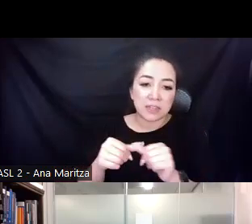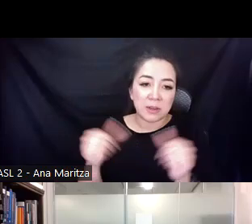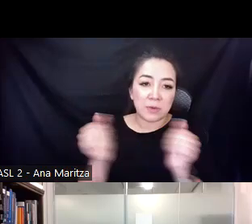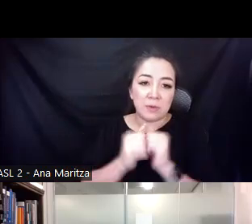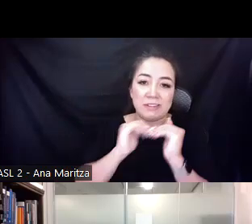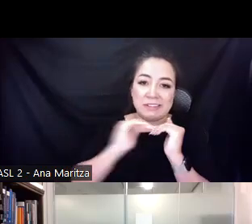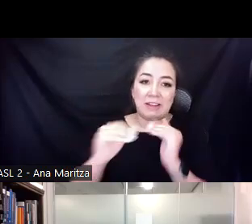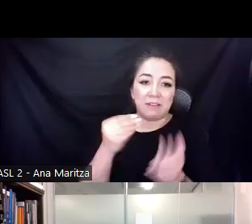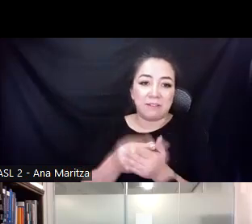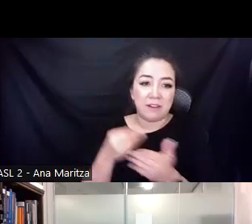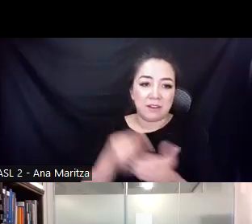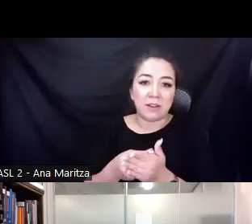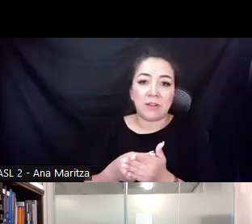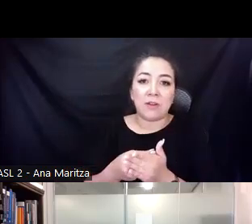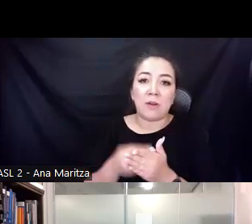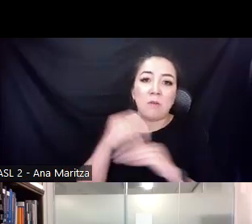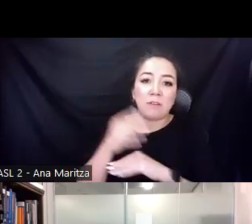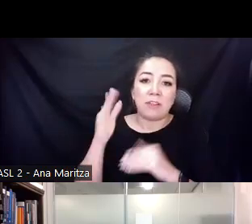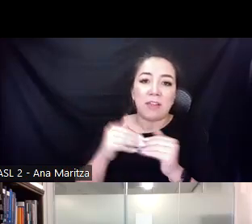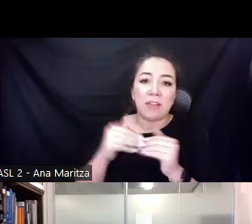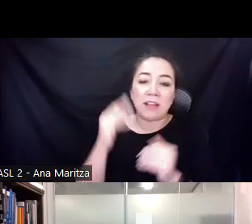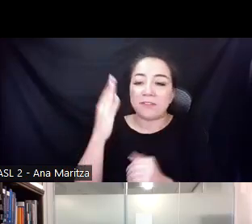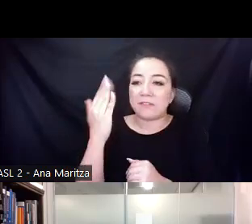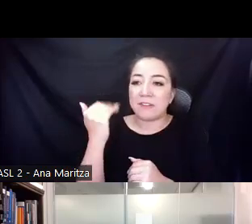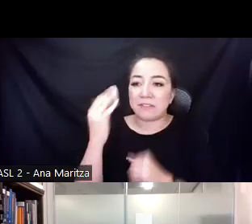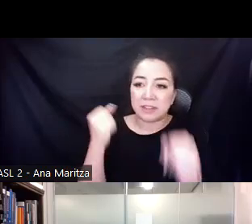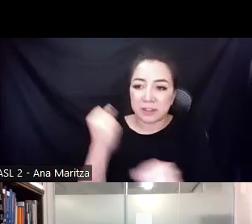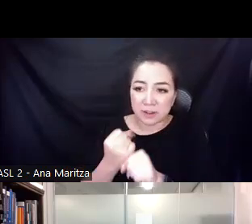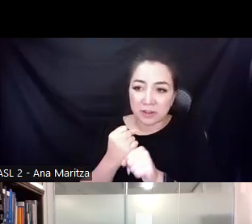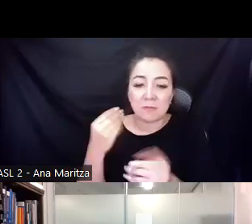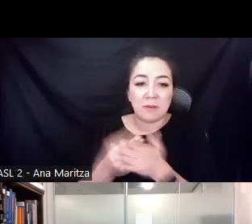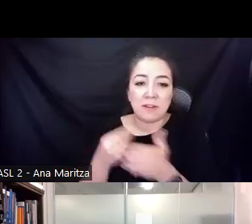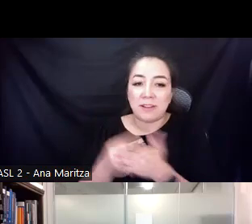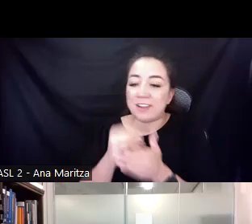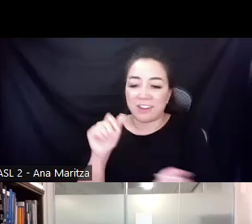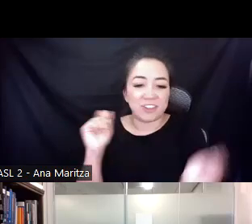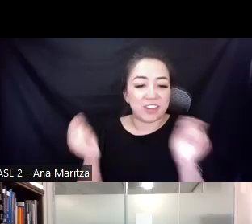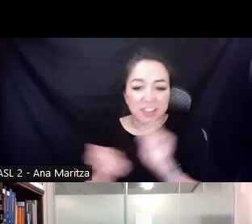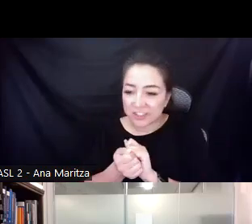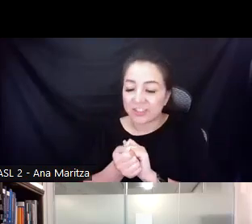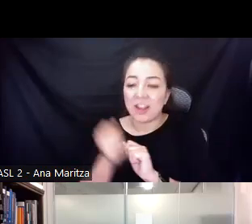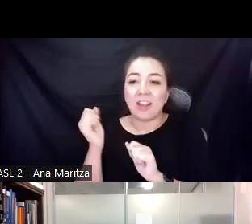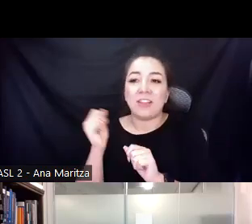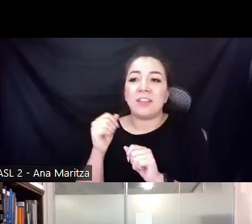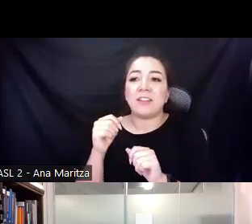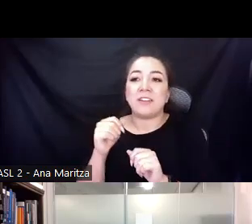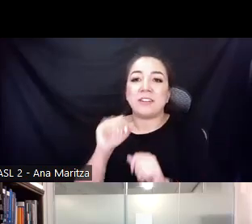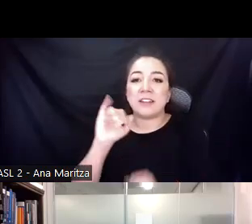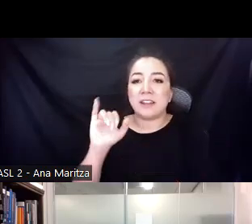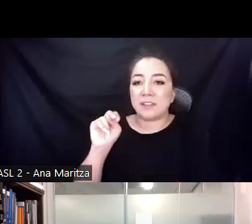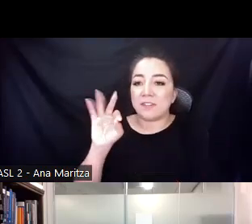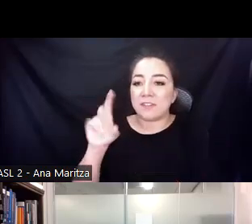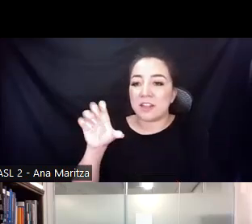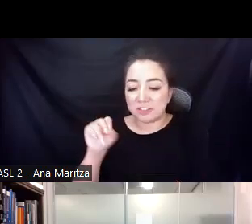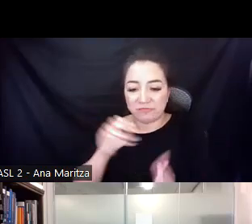funding. Over the last 15 years, the funding has not changed, and there's inflation, and there's increased